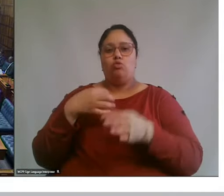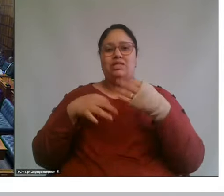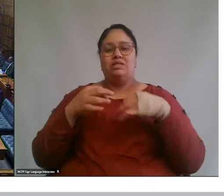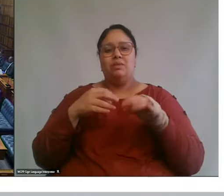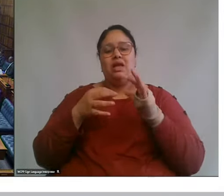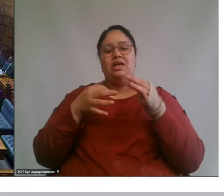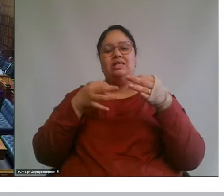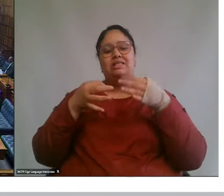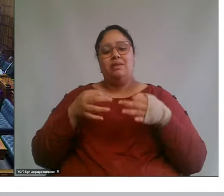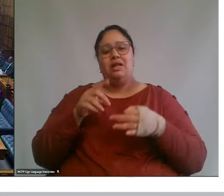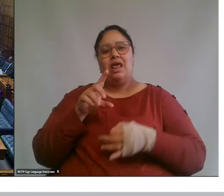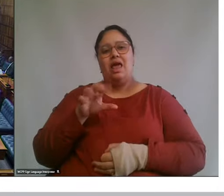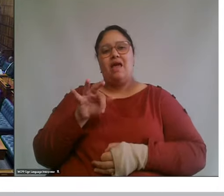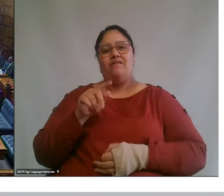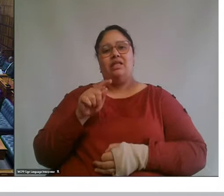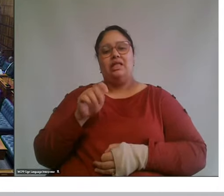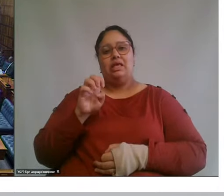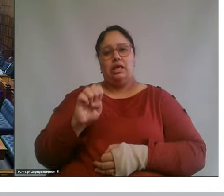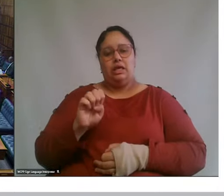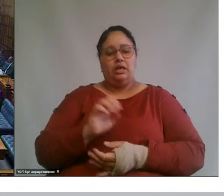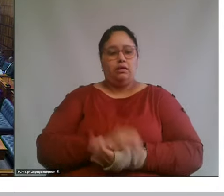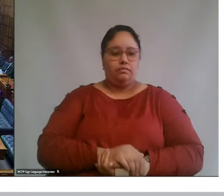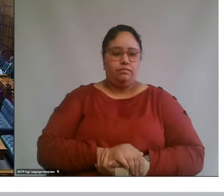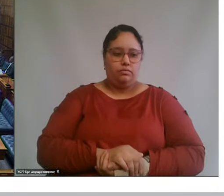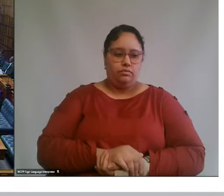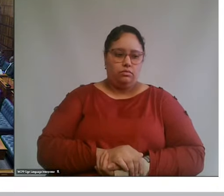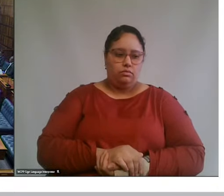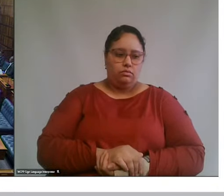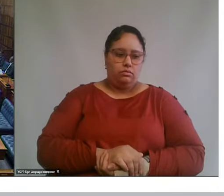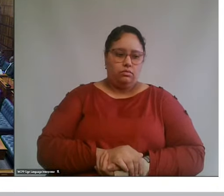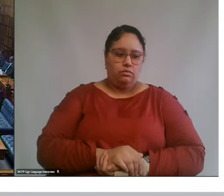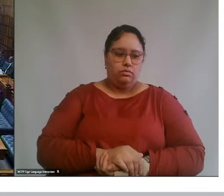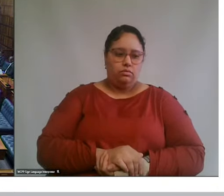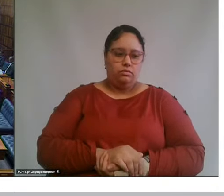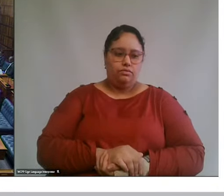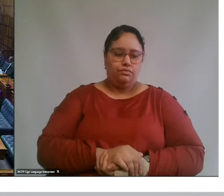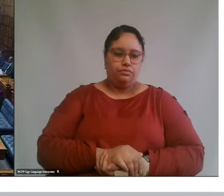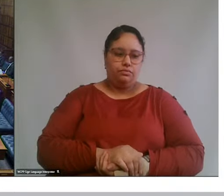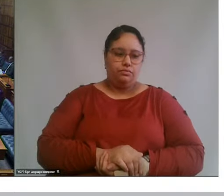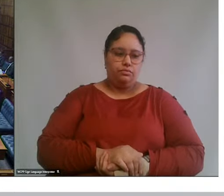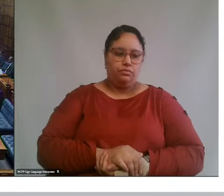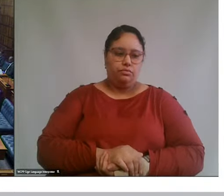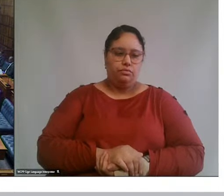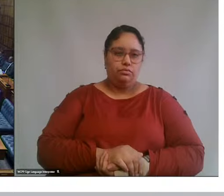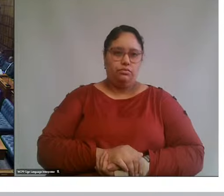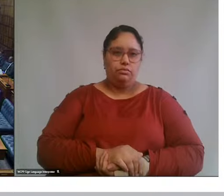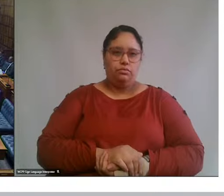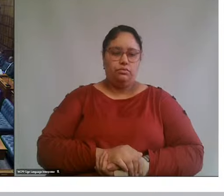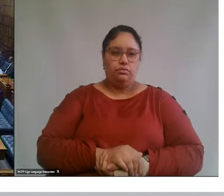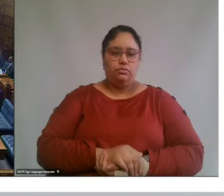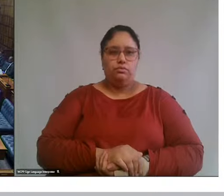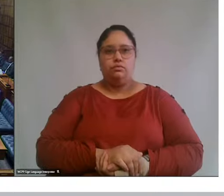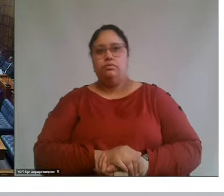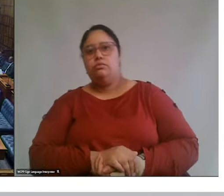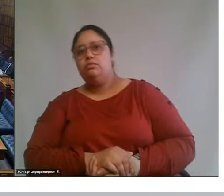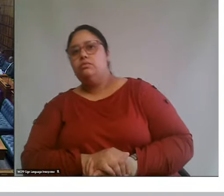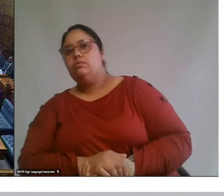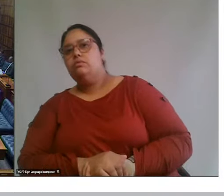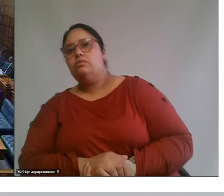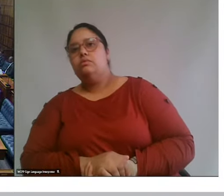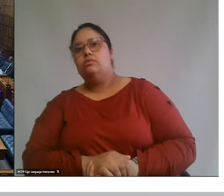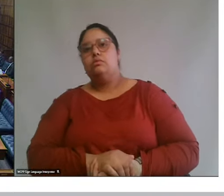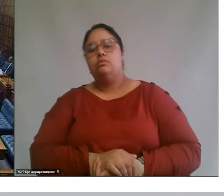of FTE so for purposes of uh film and media promotion we